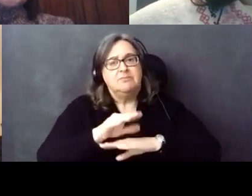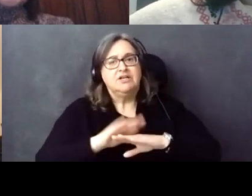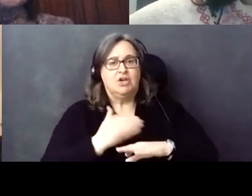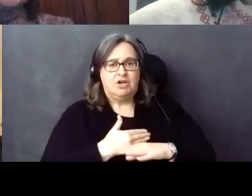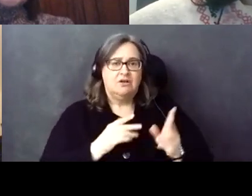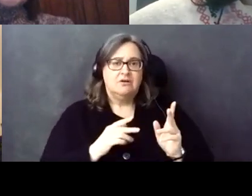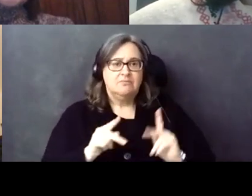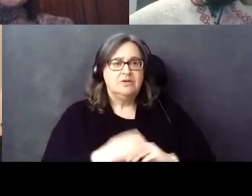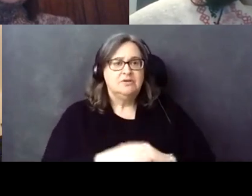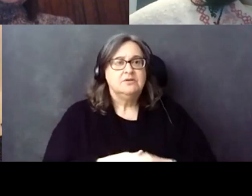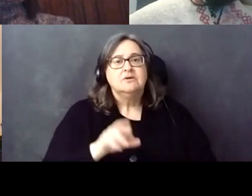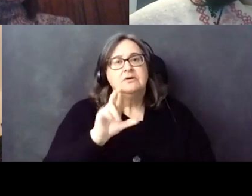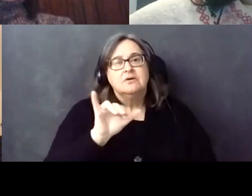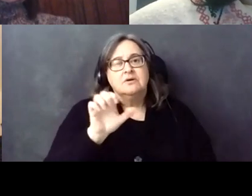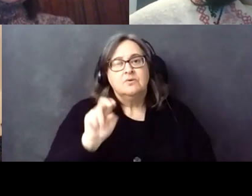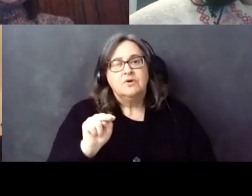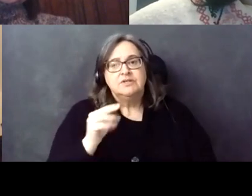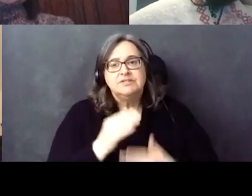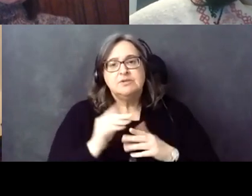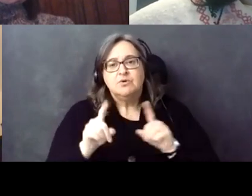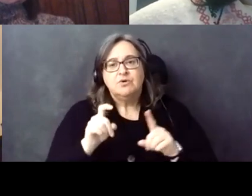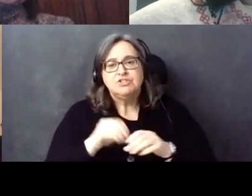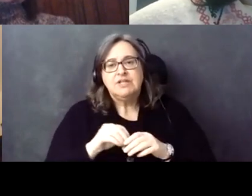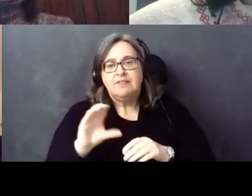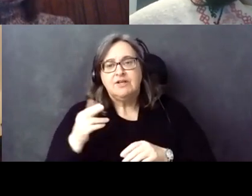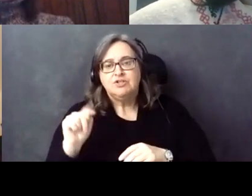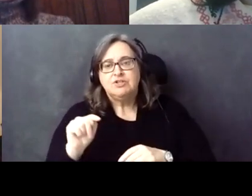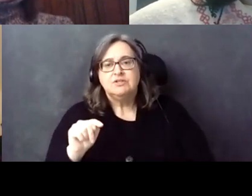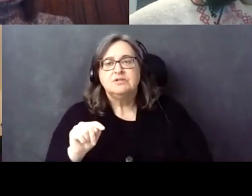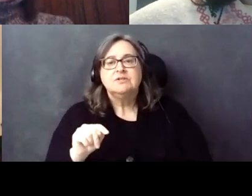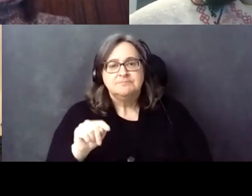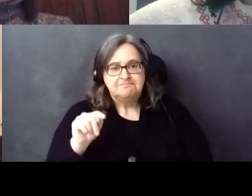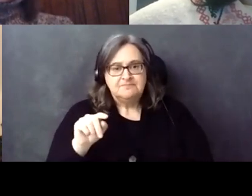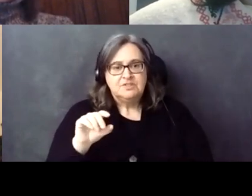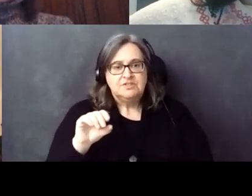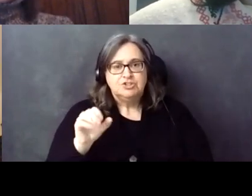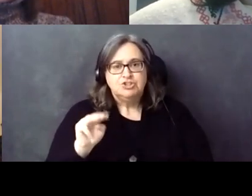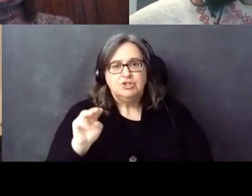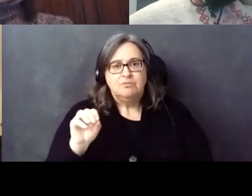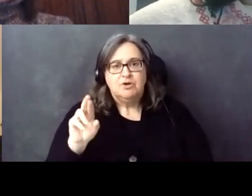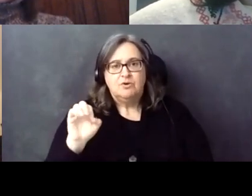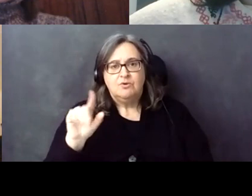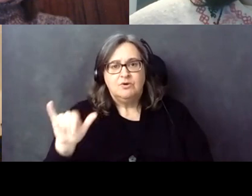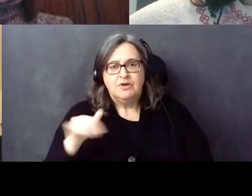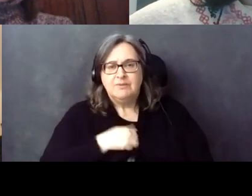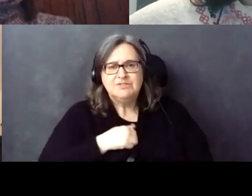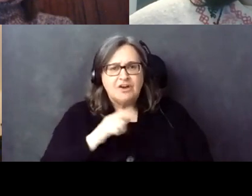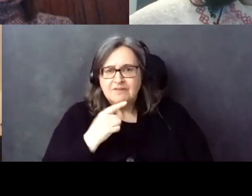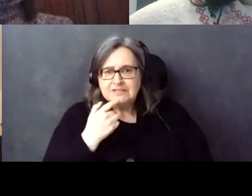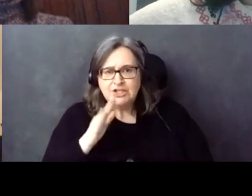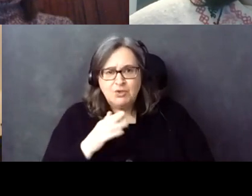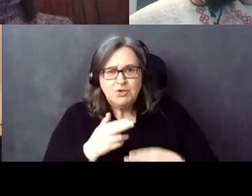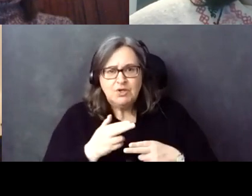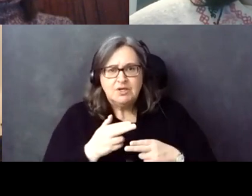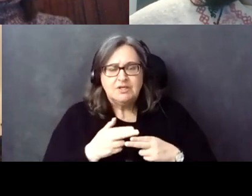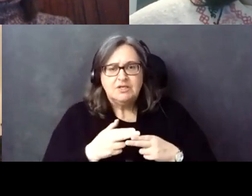There are a couple of questions from the chat that came in as well. Jim O'Reilly says, and please forgive me if I pronounce your name wrong, for